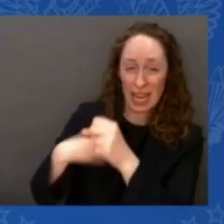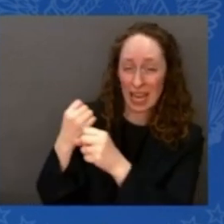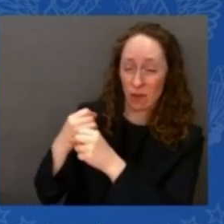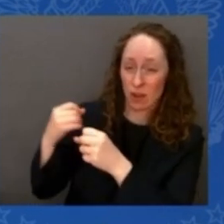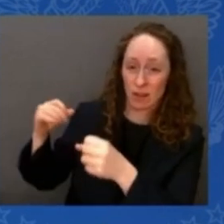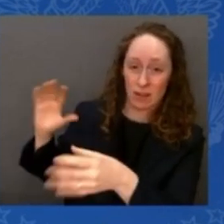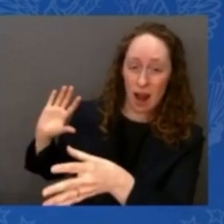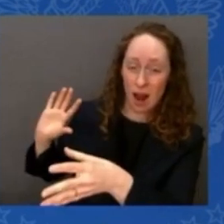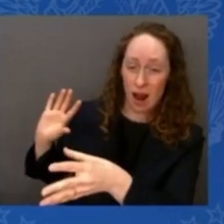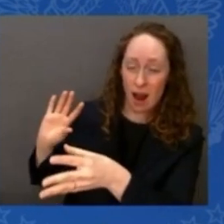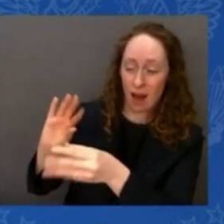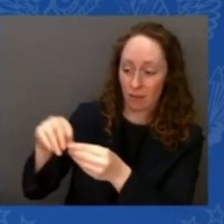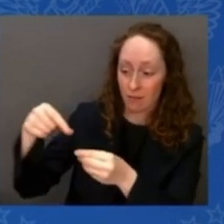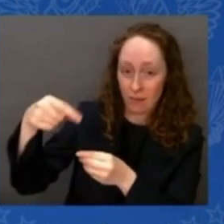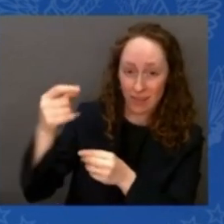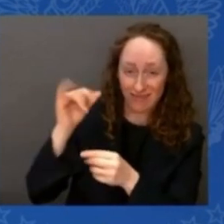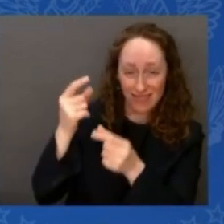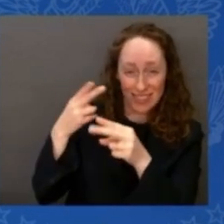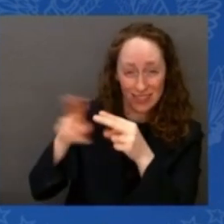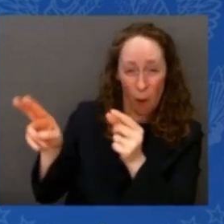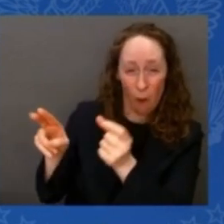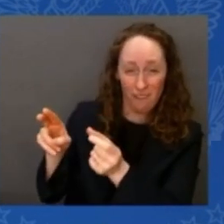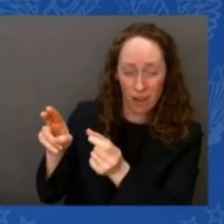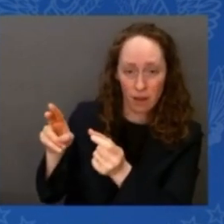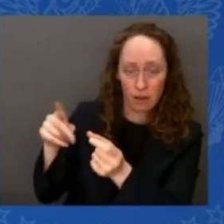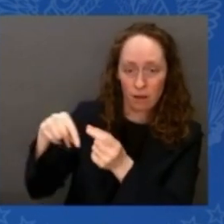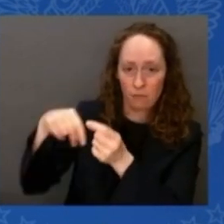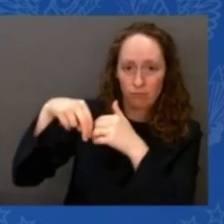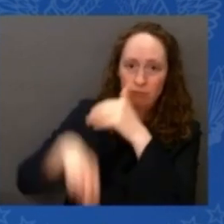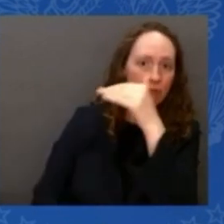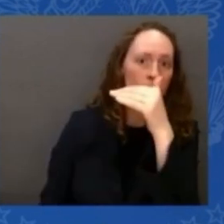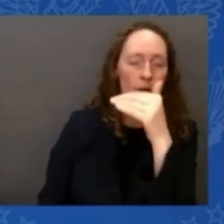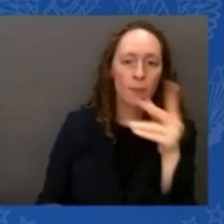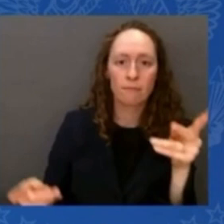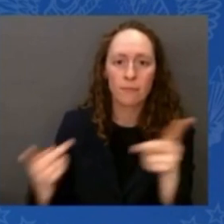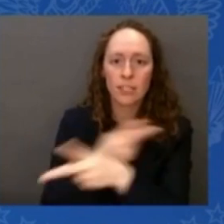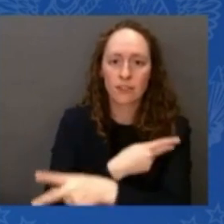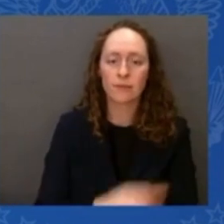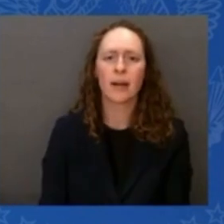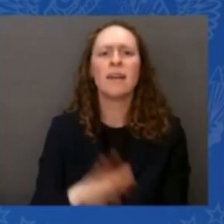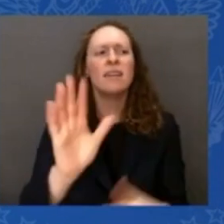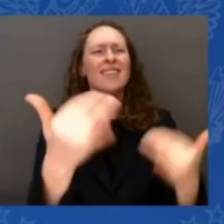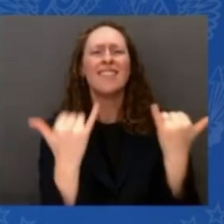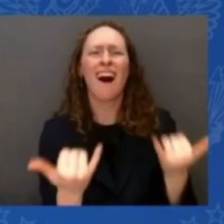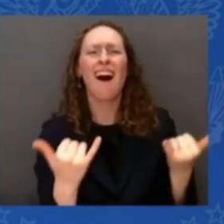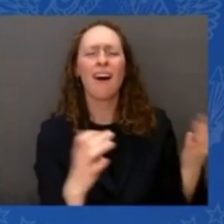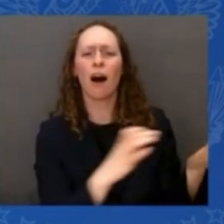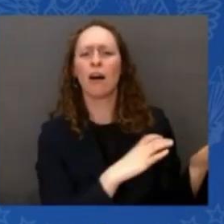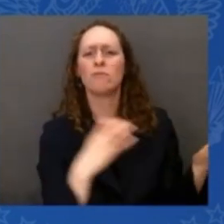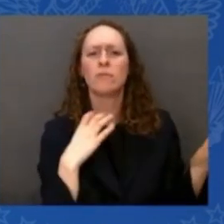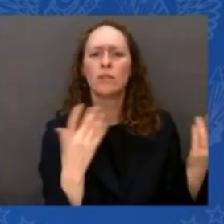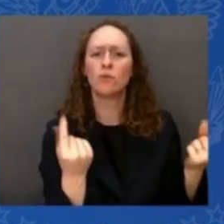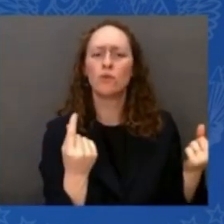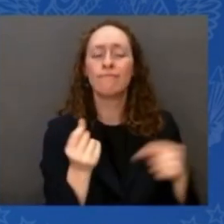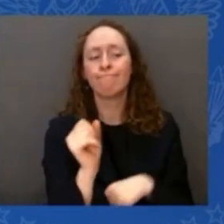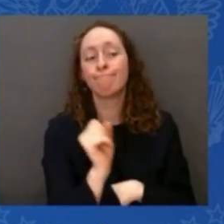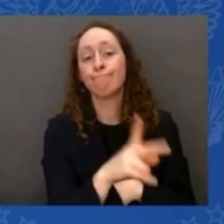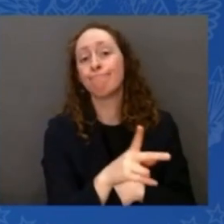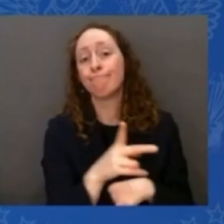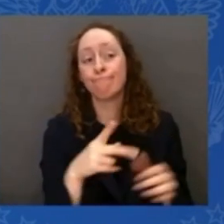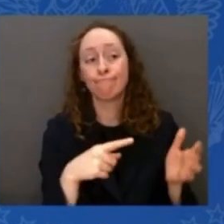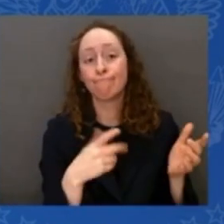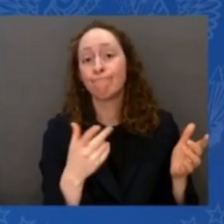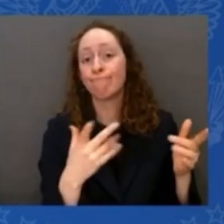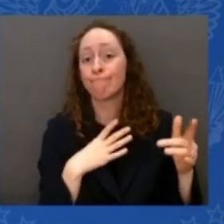thing. They paid the debt. They voted 3 times to keep paying America's bills, to pay the debt without preconditions, without a